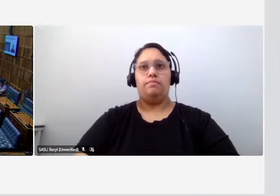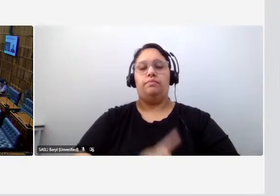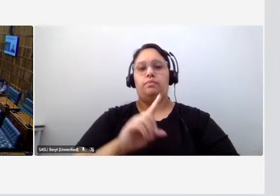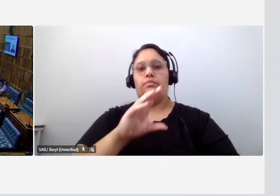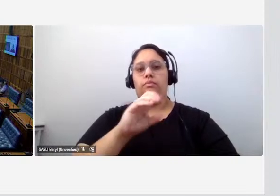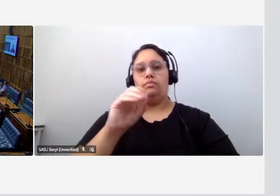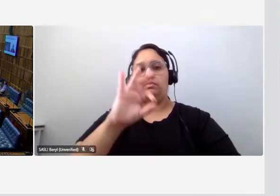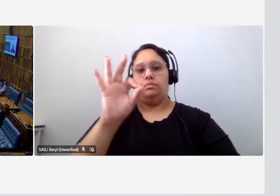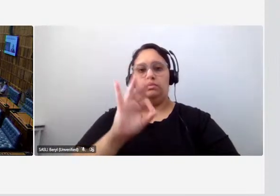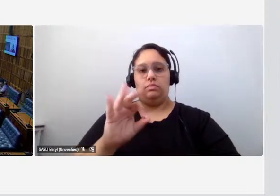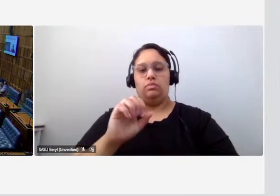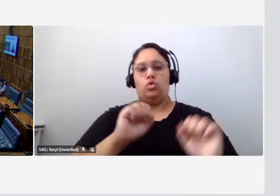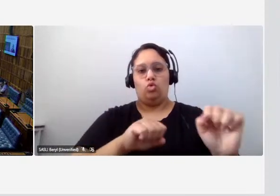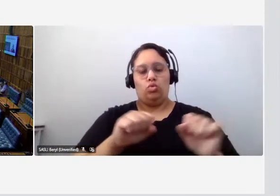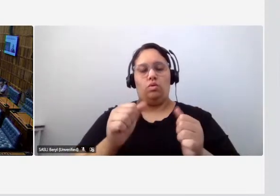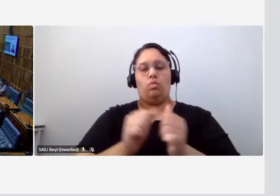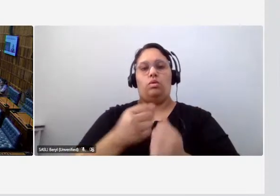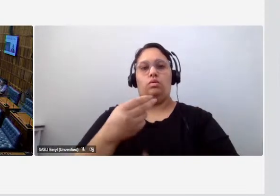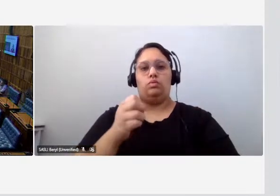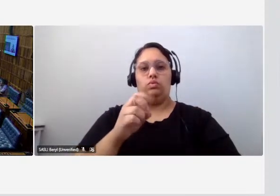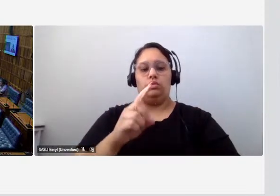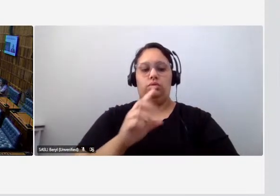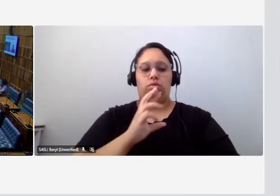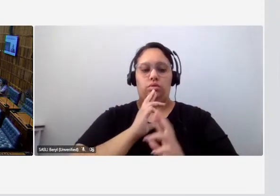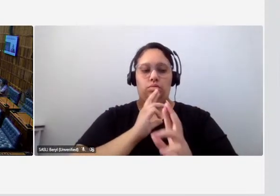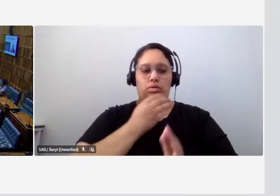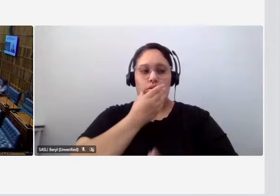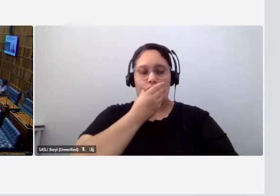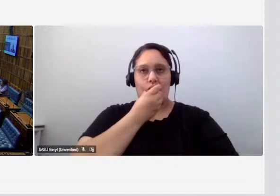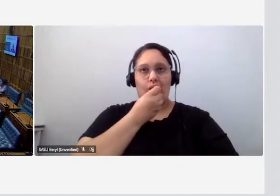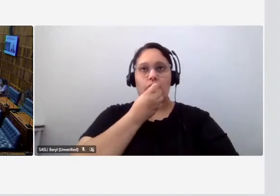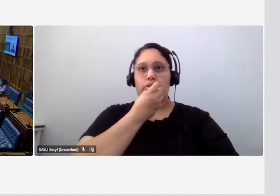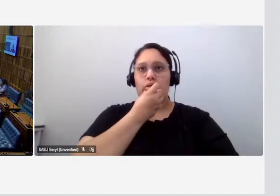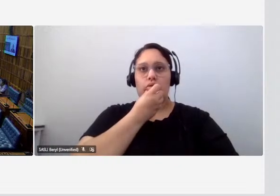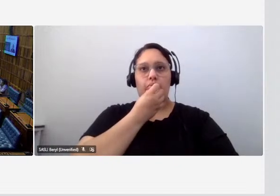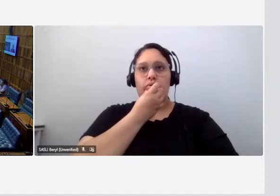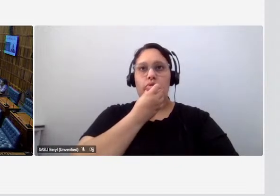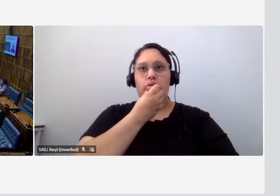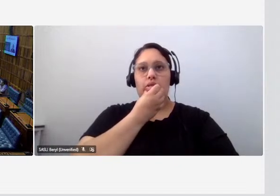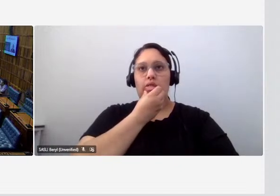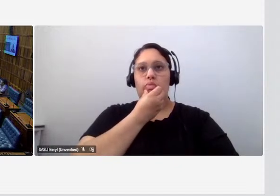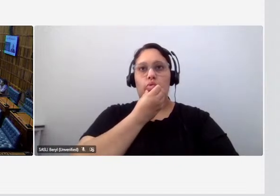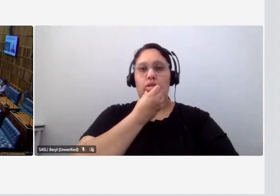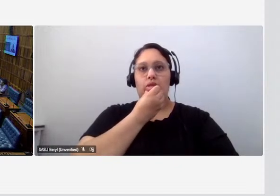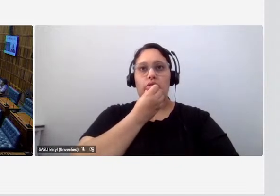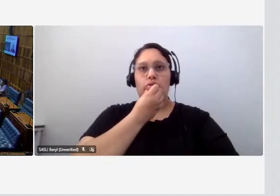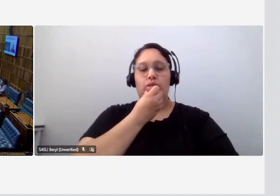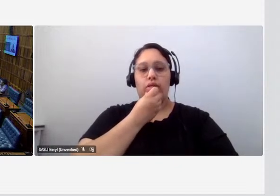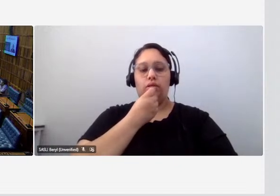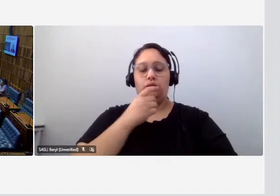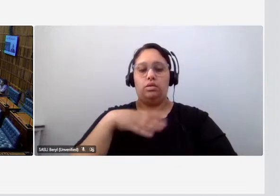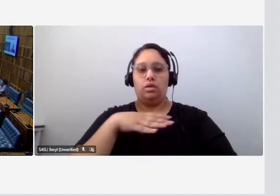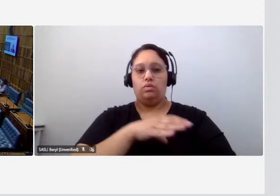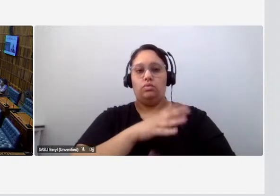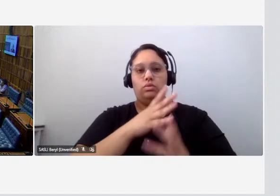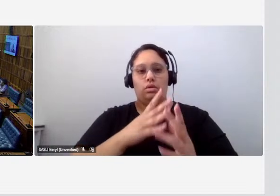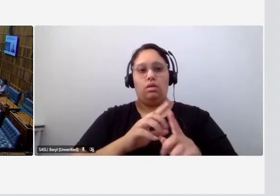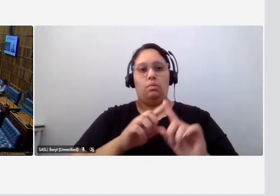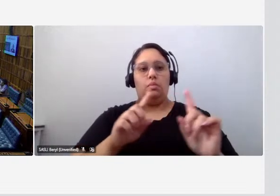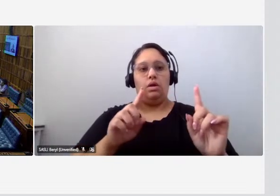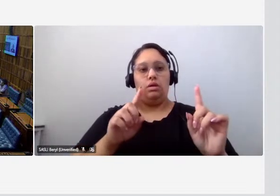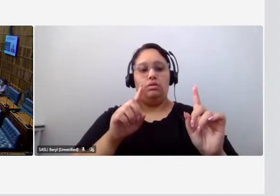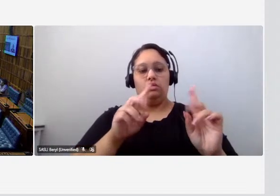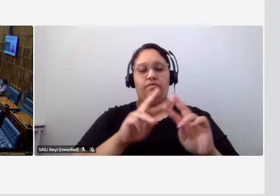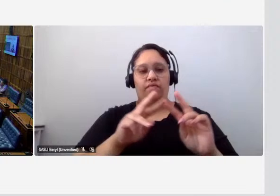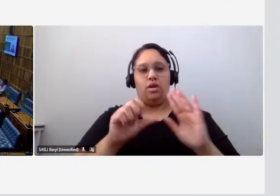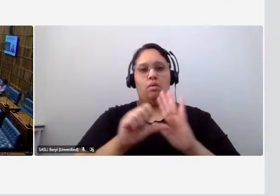100% agree with HOD's response. Just would like to add as well that transformation for the HWC Council is a